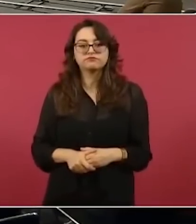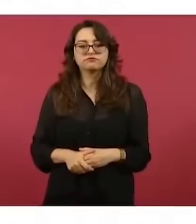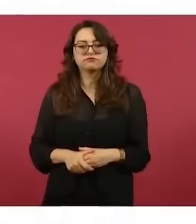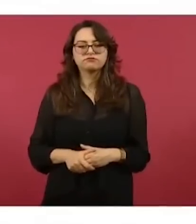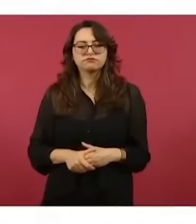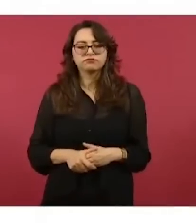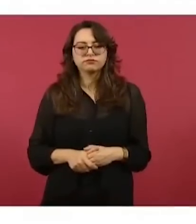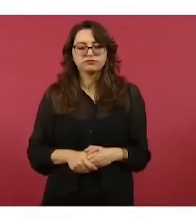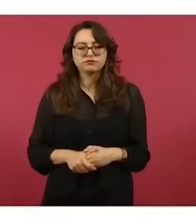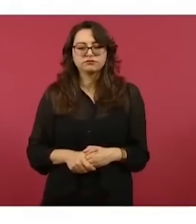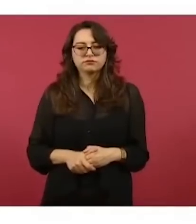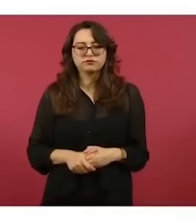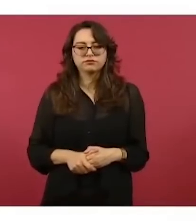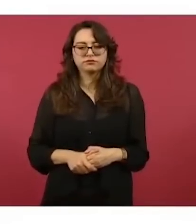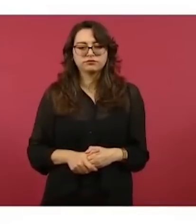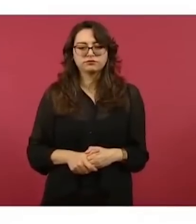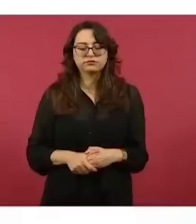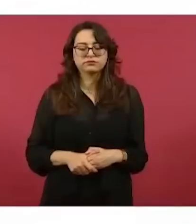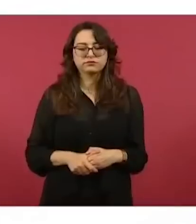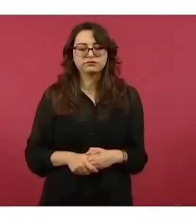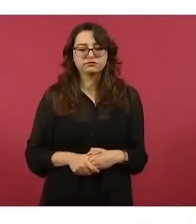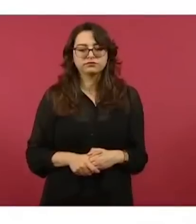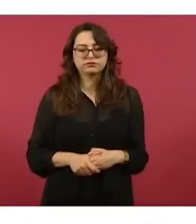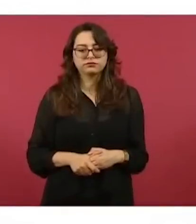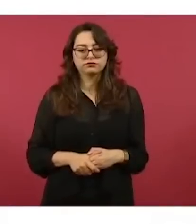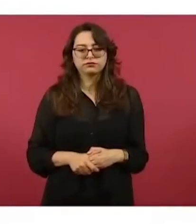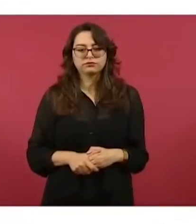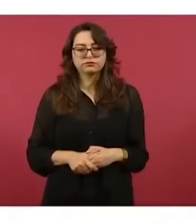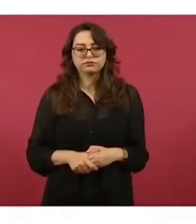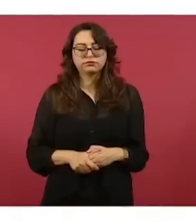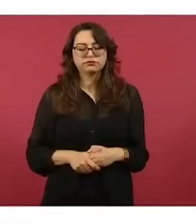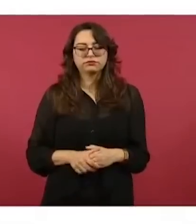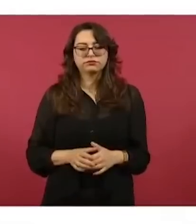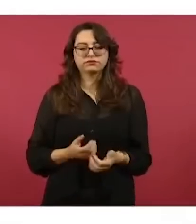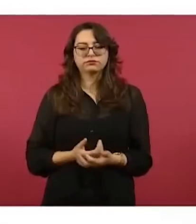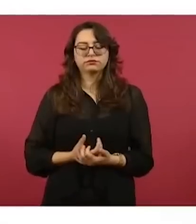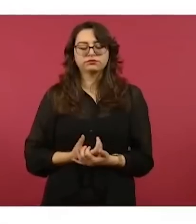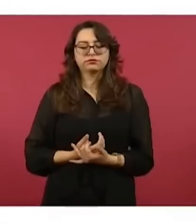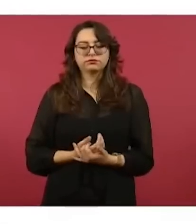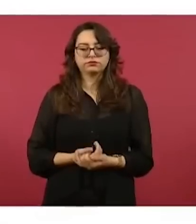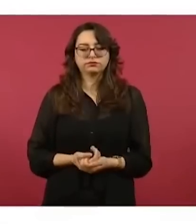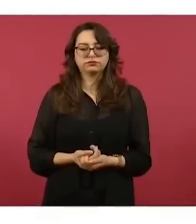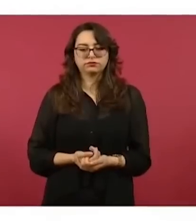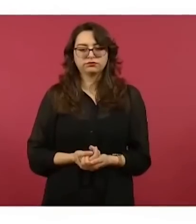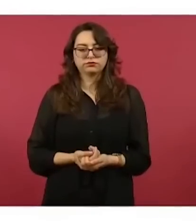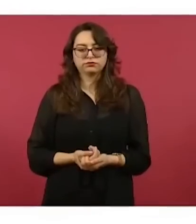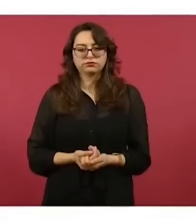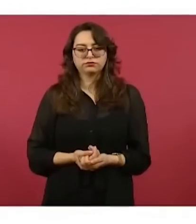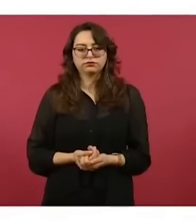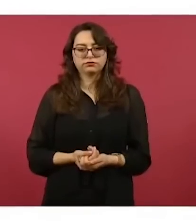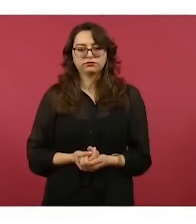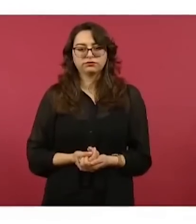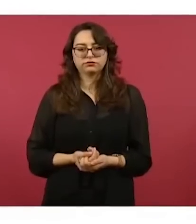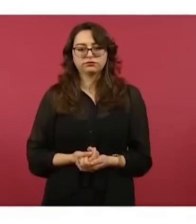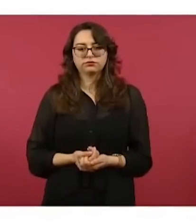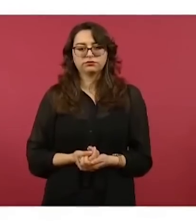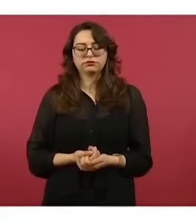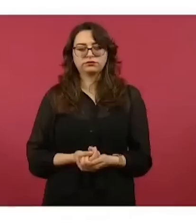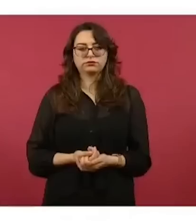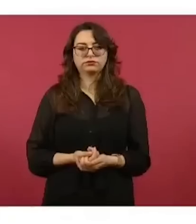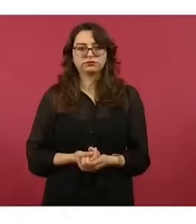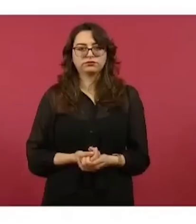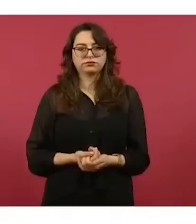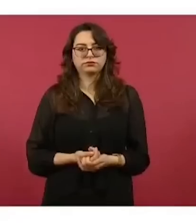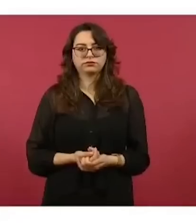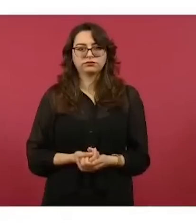Obrador invited the American military and our law enforcement personnel to come into Mexico and work with his,